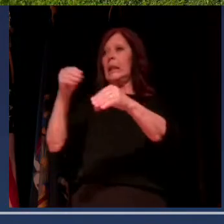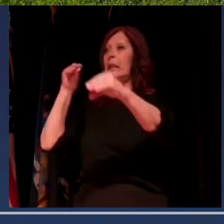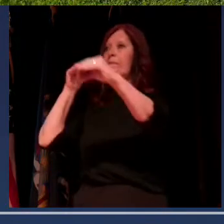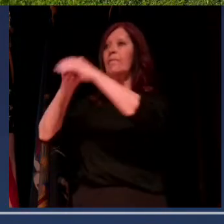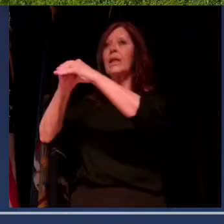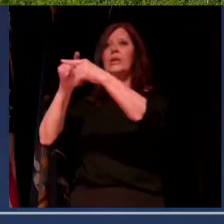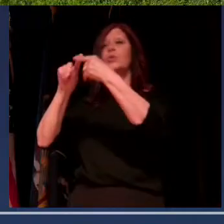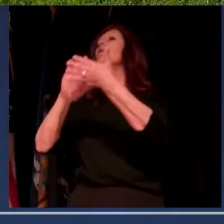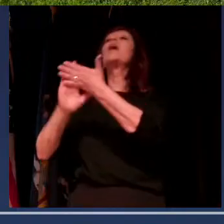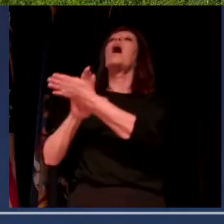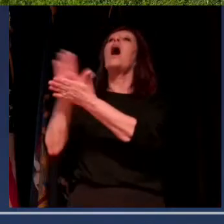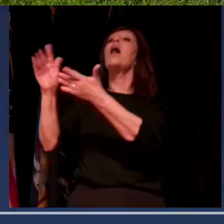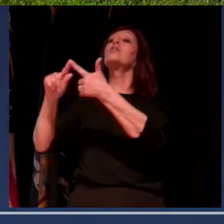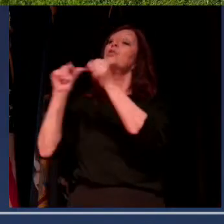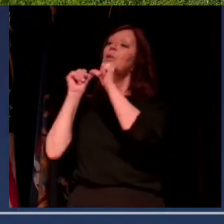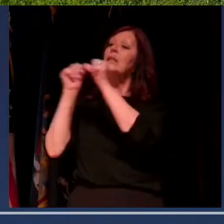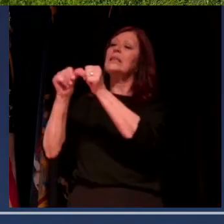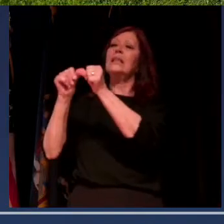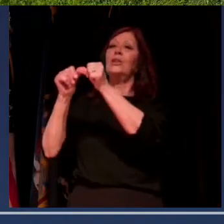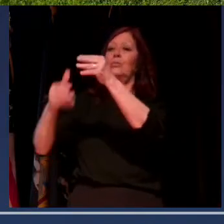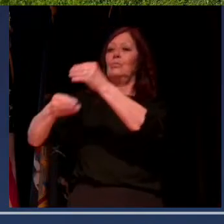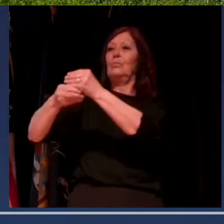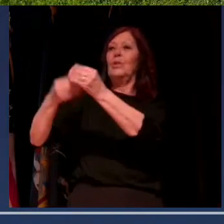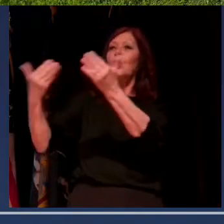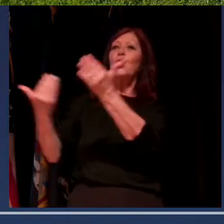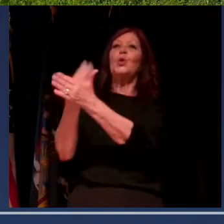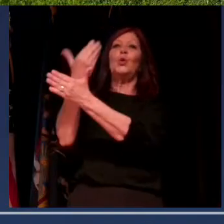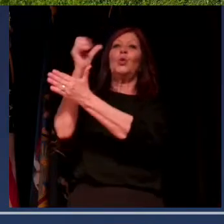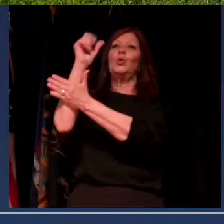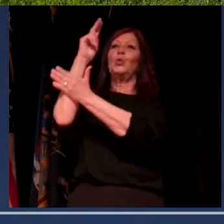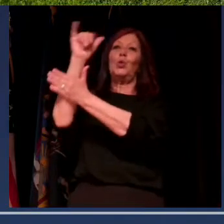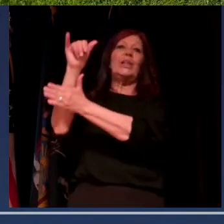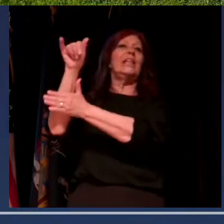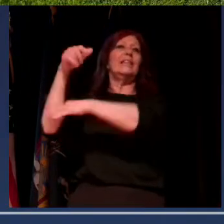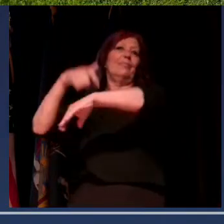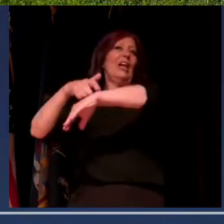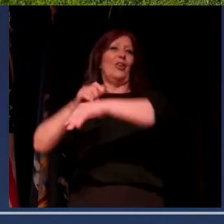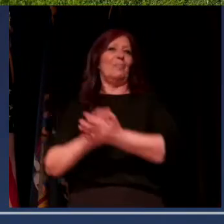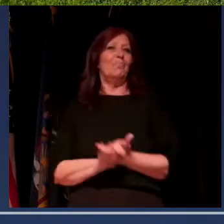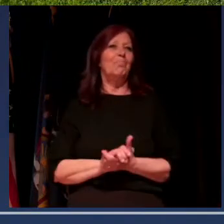into the college to continue building the new SUNY Erie.